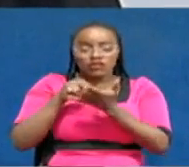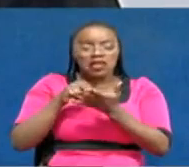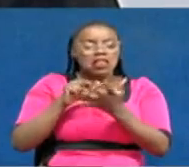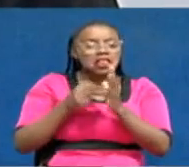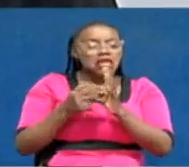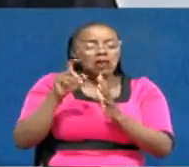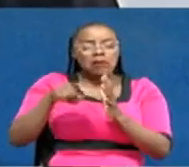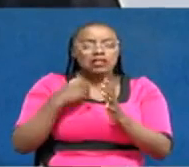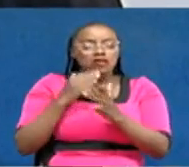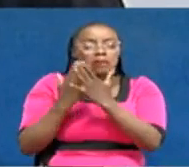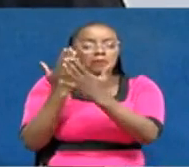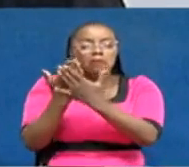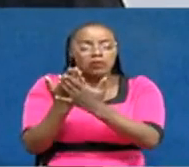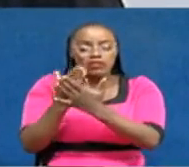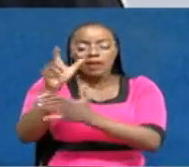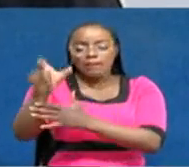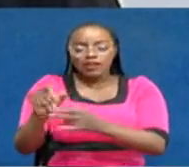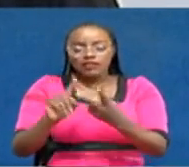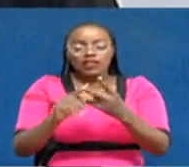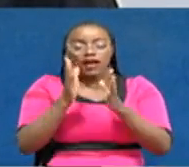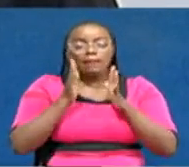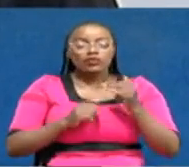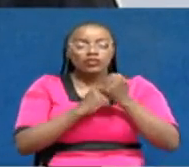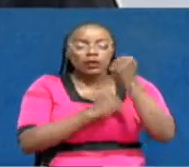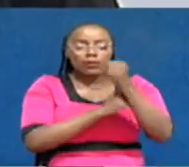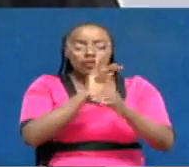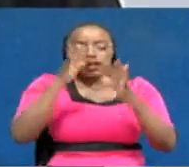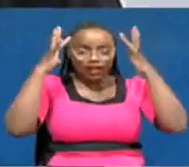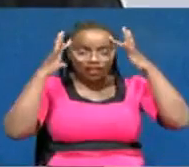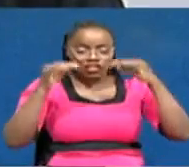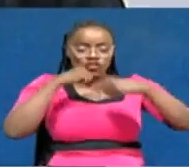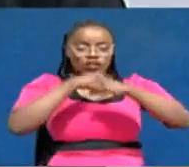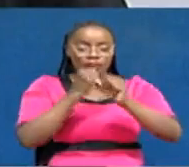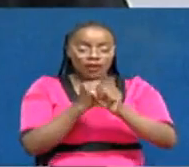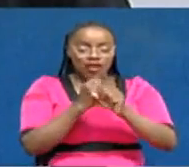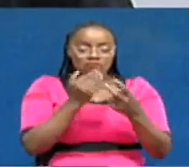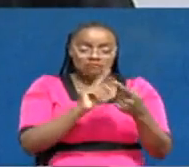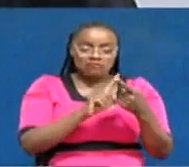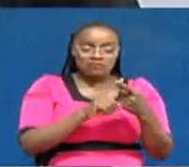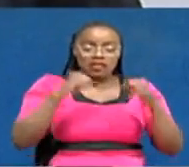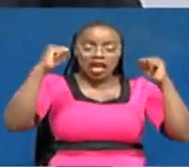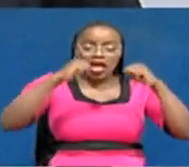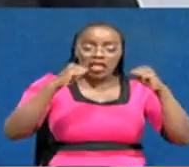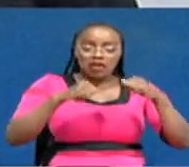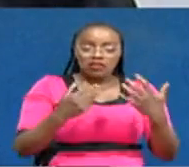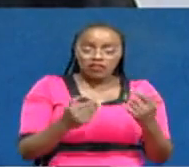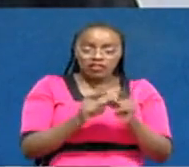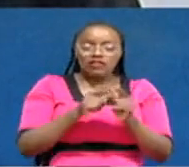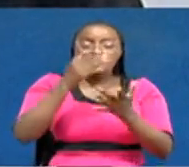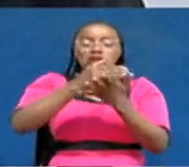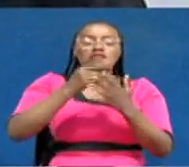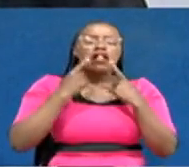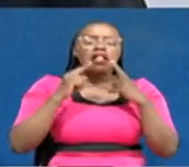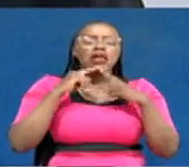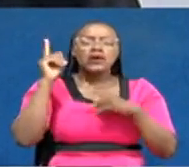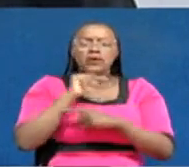there would have to be a proposer and a seconder. Decisions are made either by consensus, that is by acclamation that